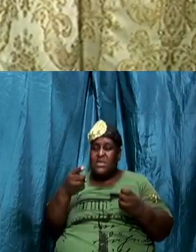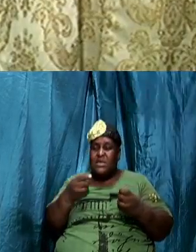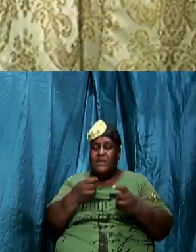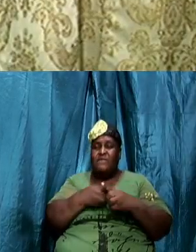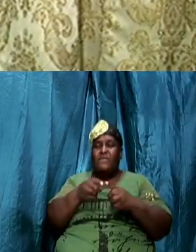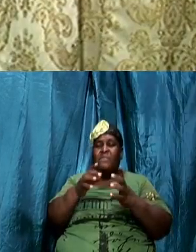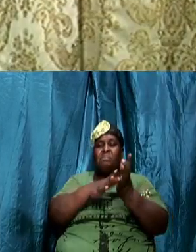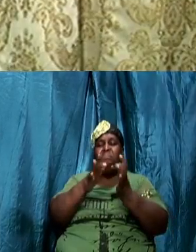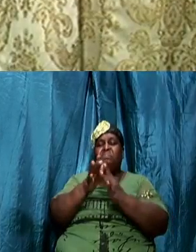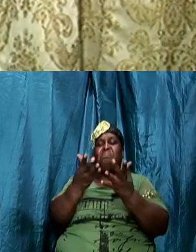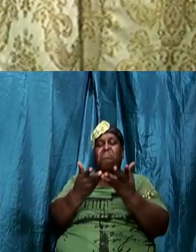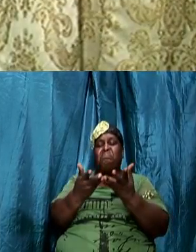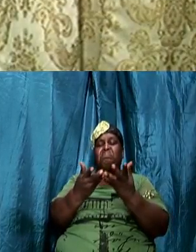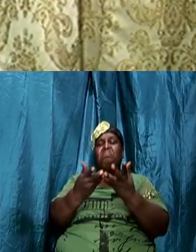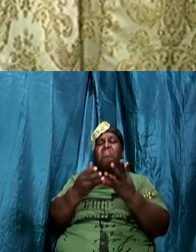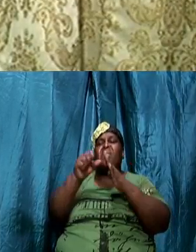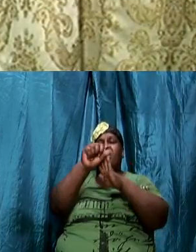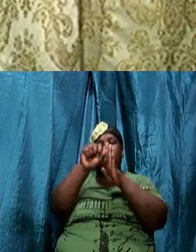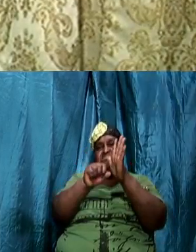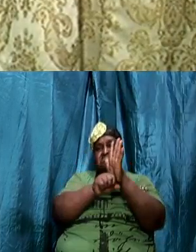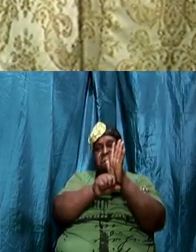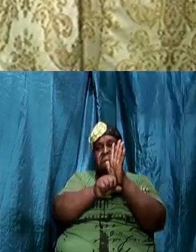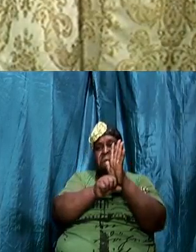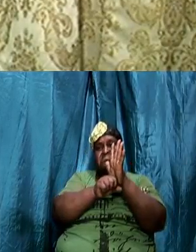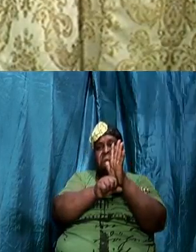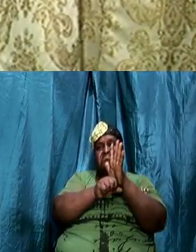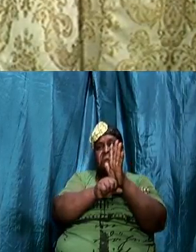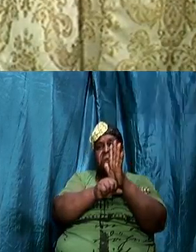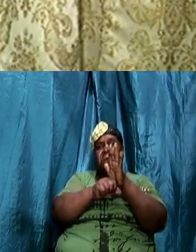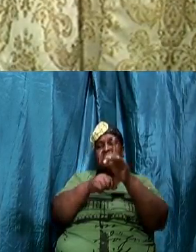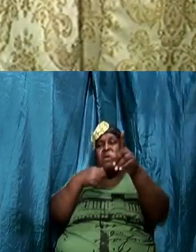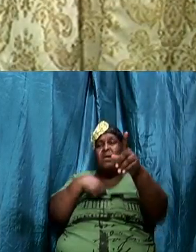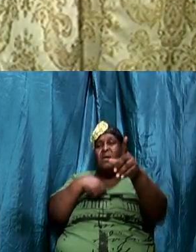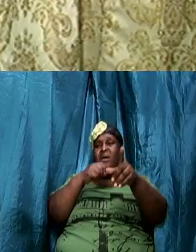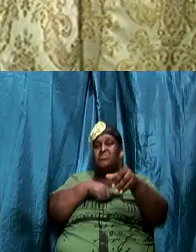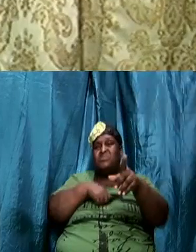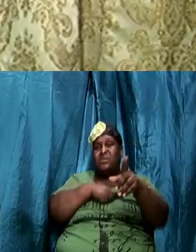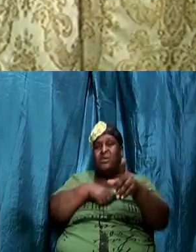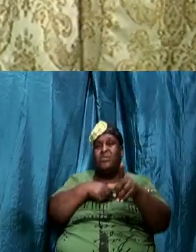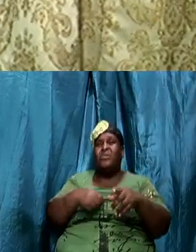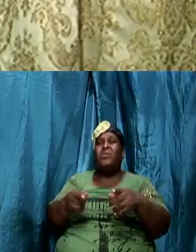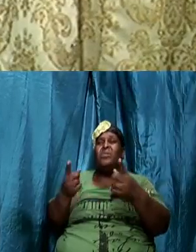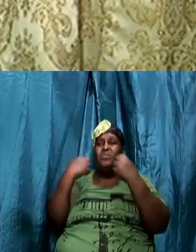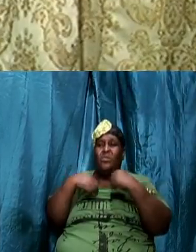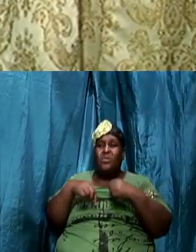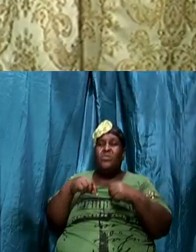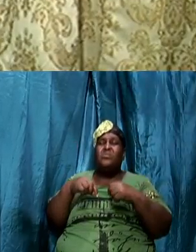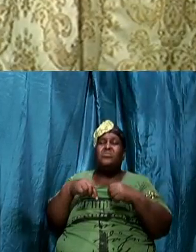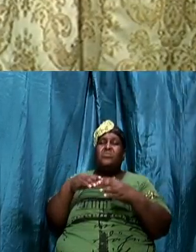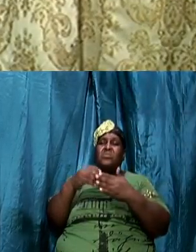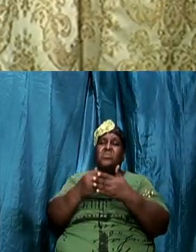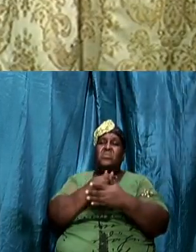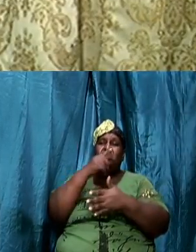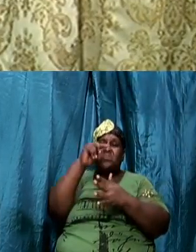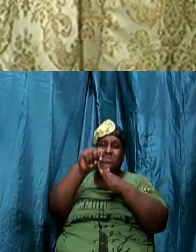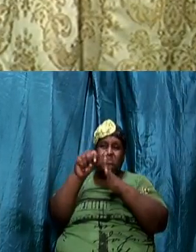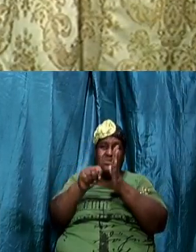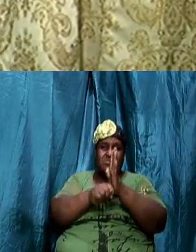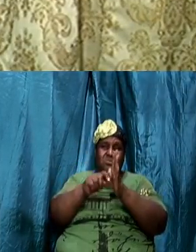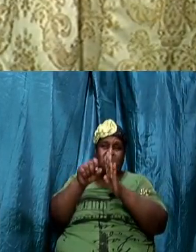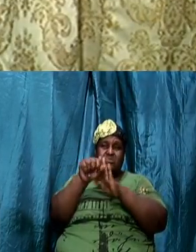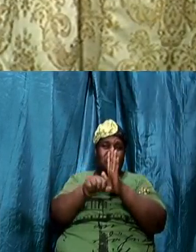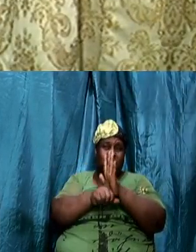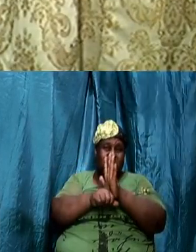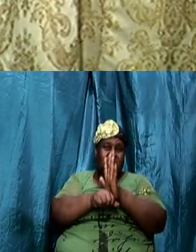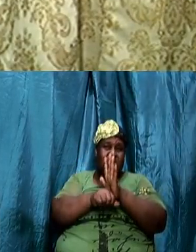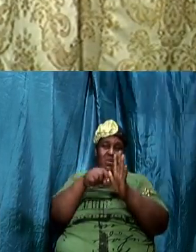scripture, and I am sorry I hadn't come over into New Testament scriptures, but it is there. We said